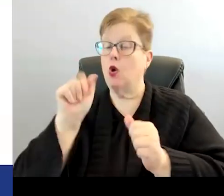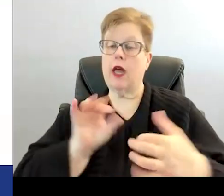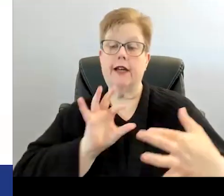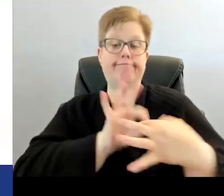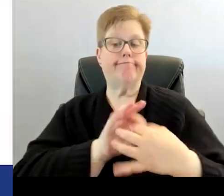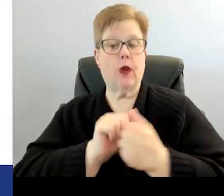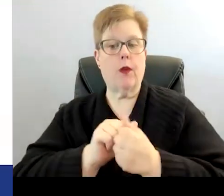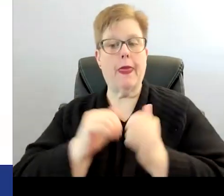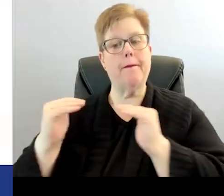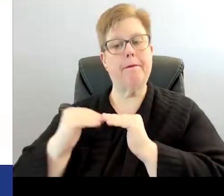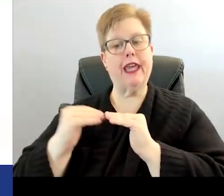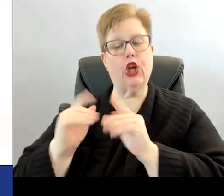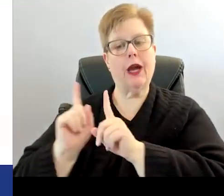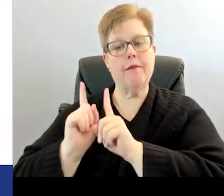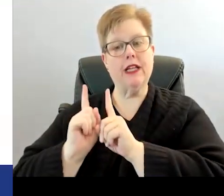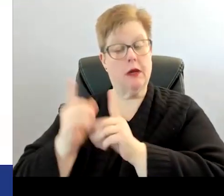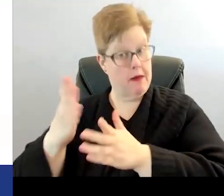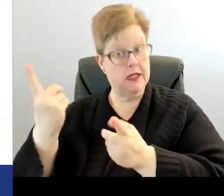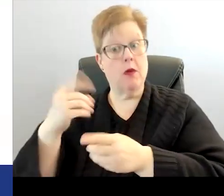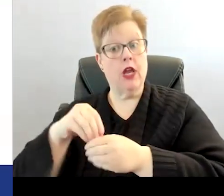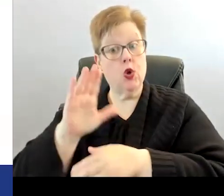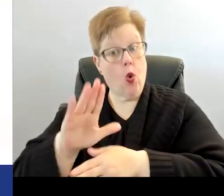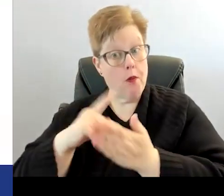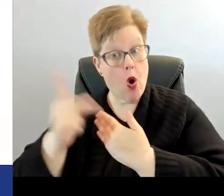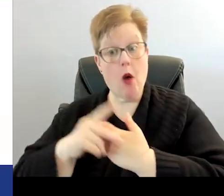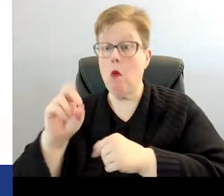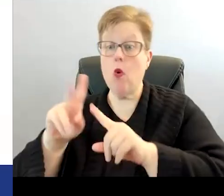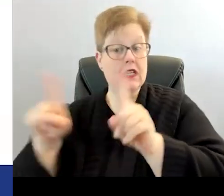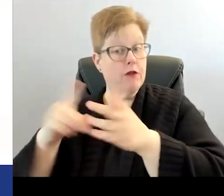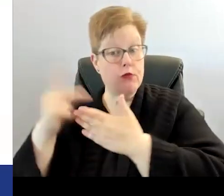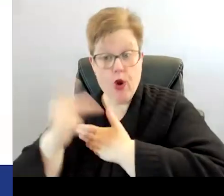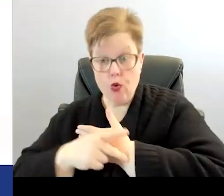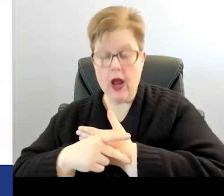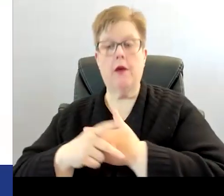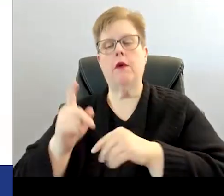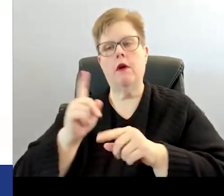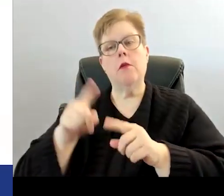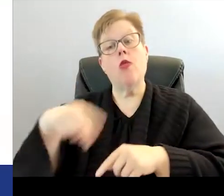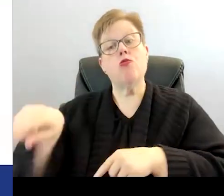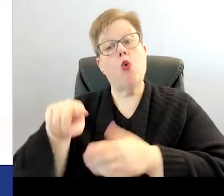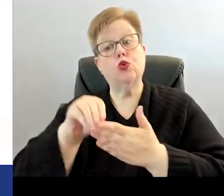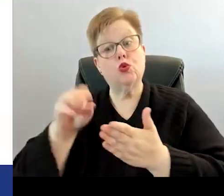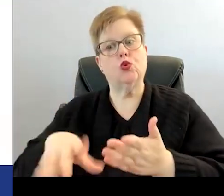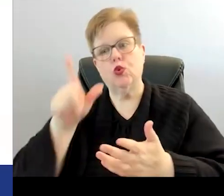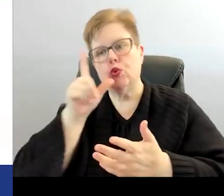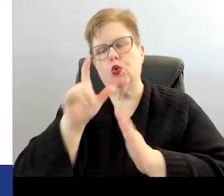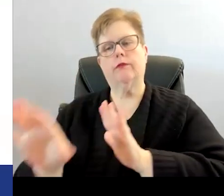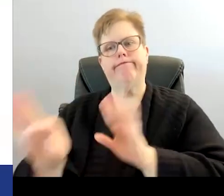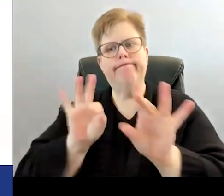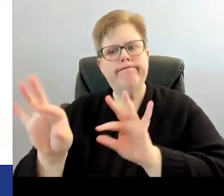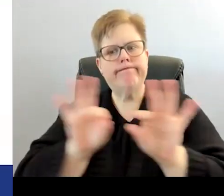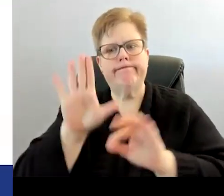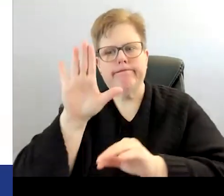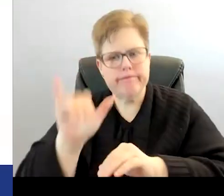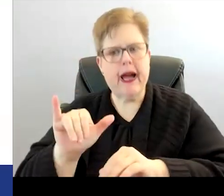mentor. This mentor may be in your program, maybe from a different program, but either way, these are students who were selected